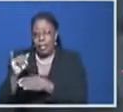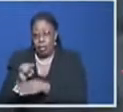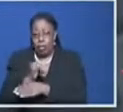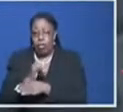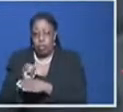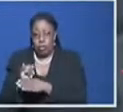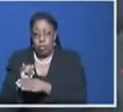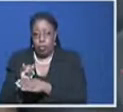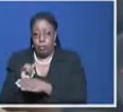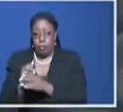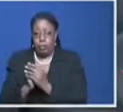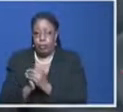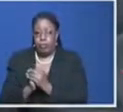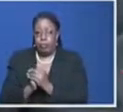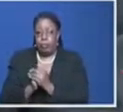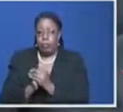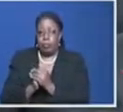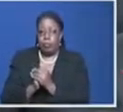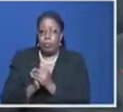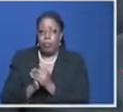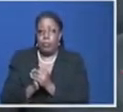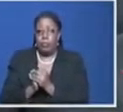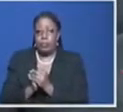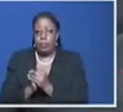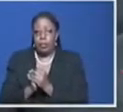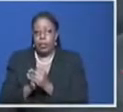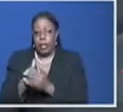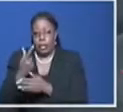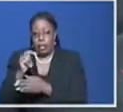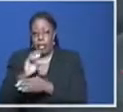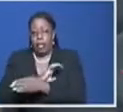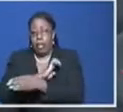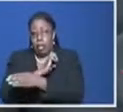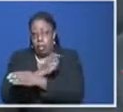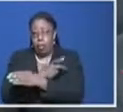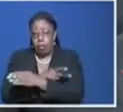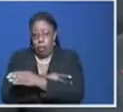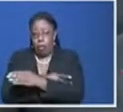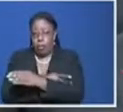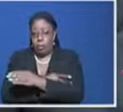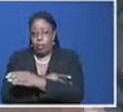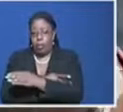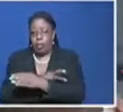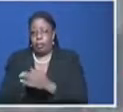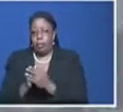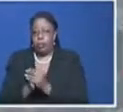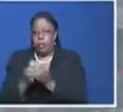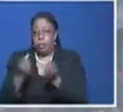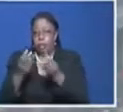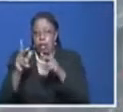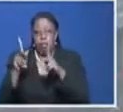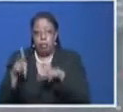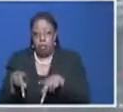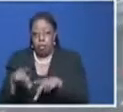of not just the employment, but the empowerment. And so naturally, there's scores of persons